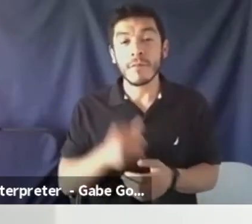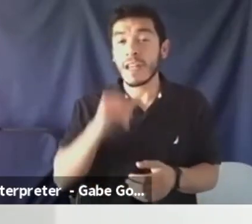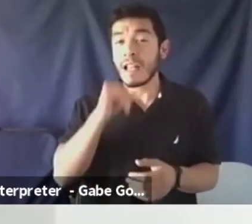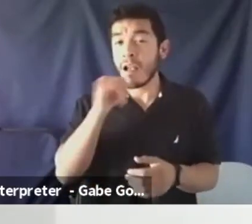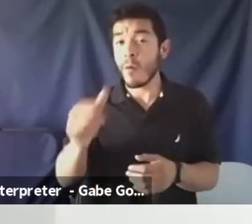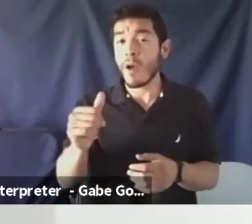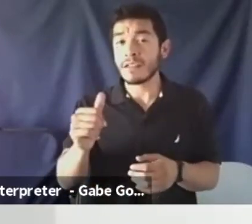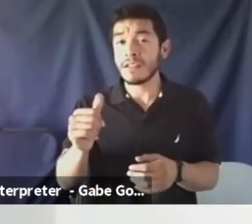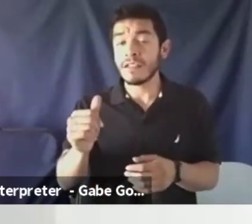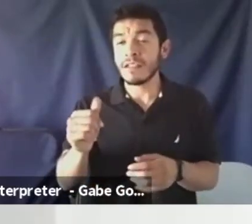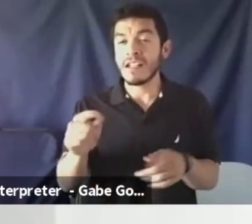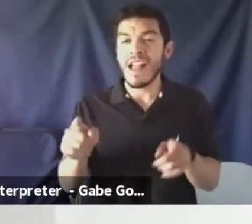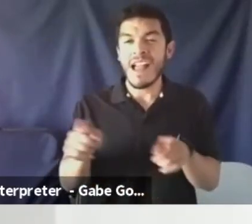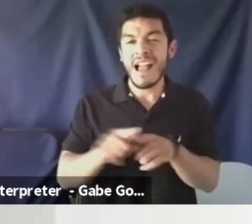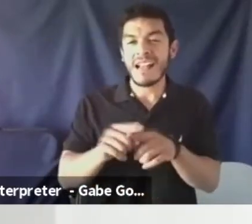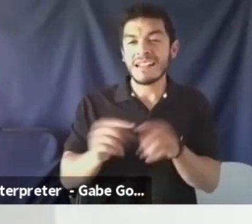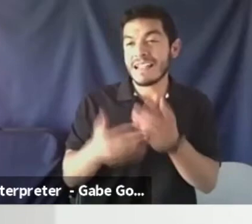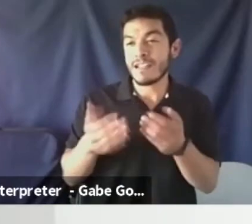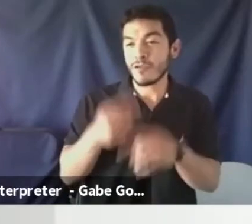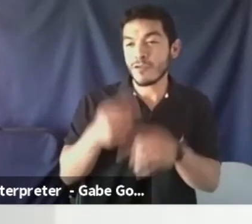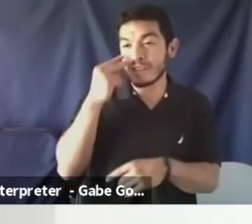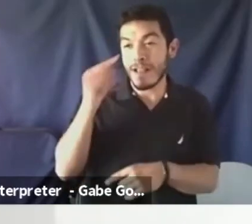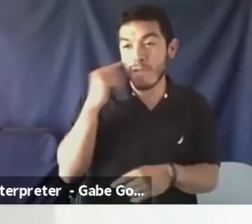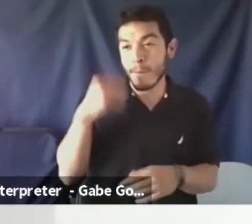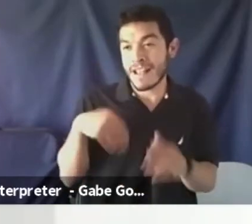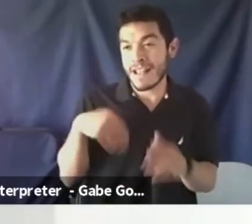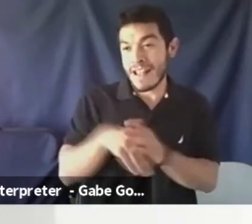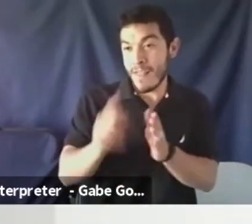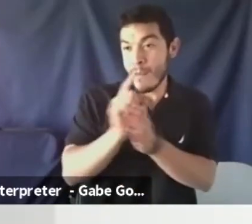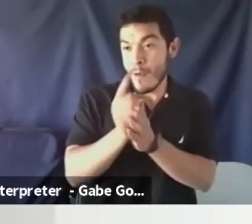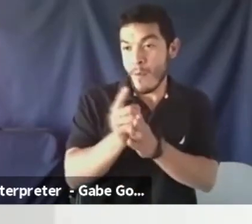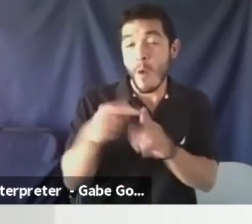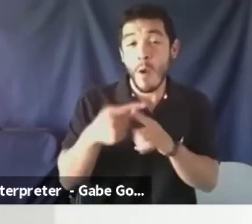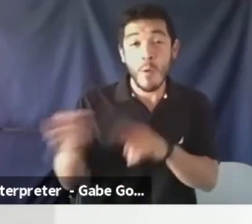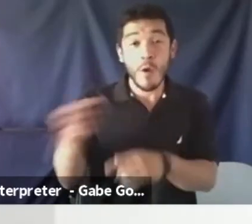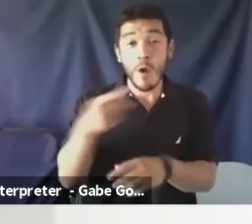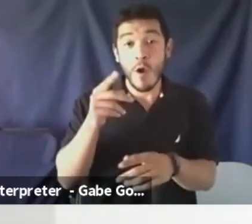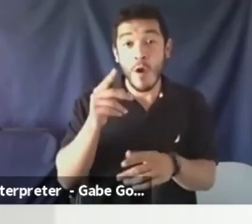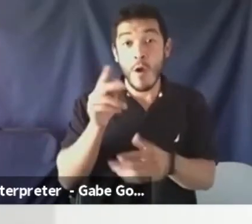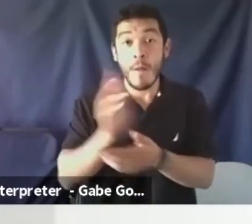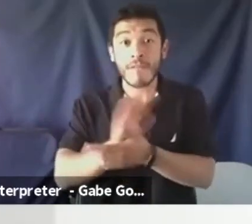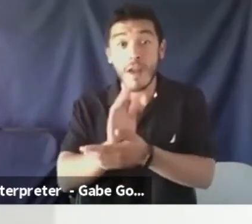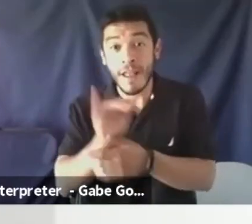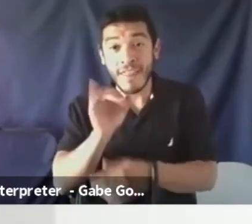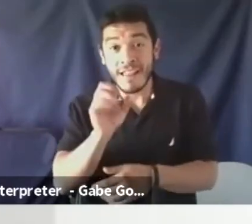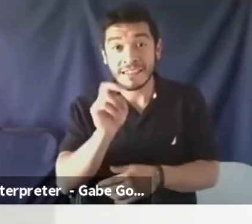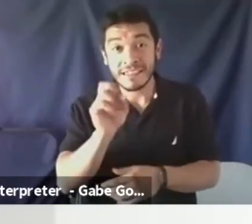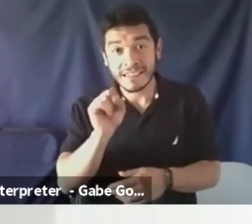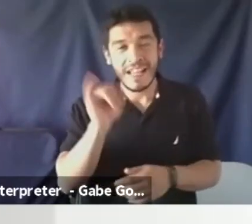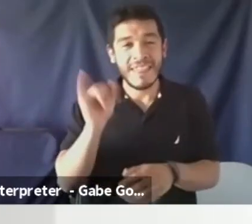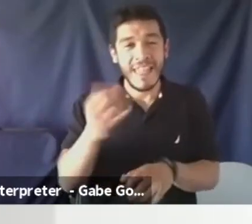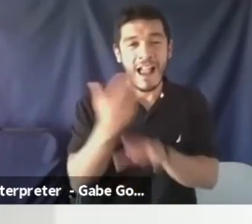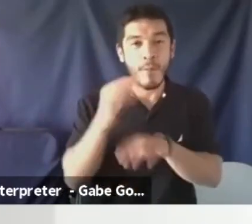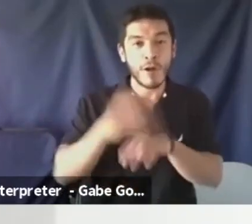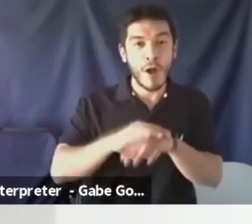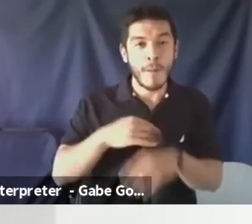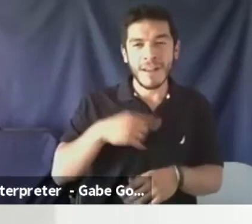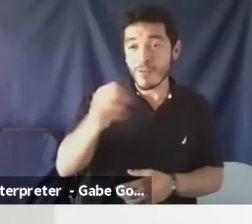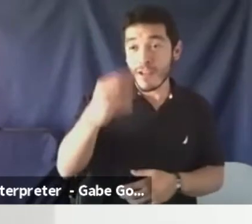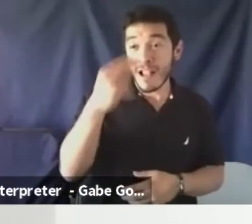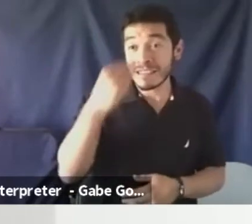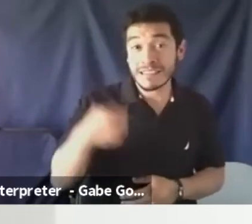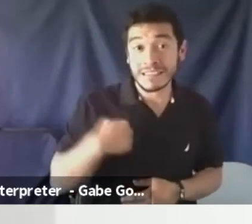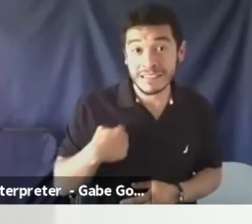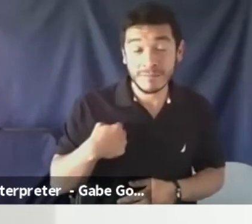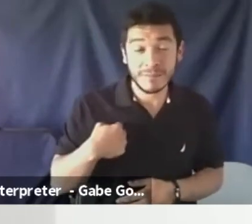moment when we were filming the scenes, like, okay, like the camera's on me or you can see me, you know. I can't say that I really